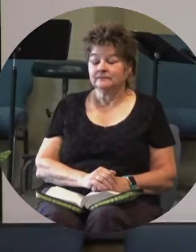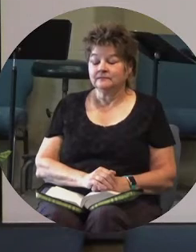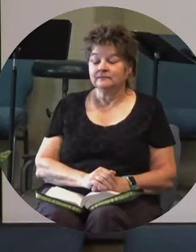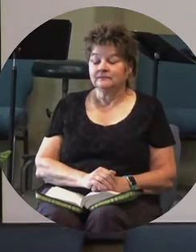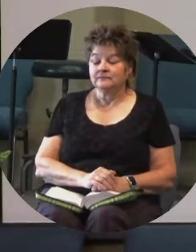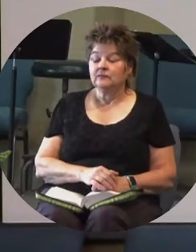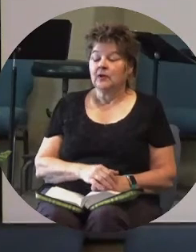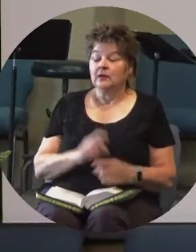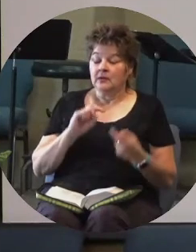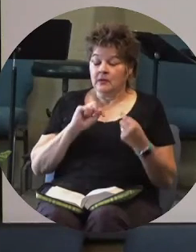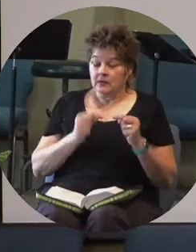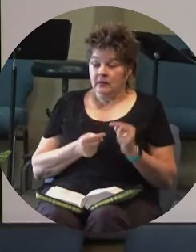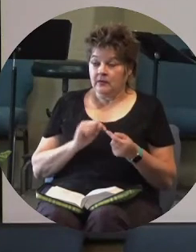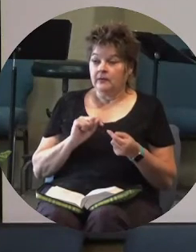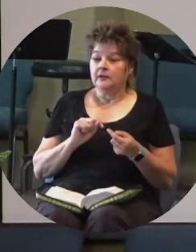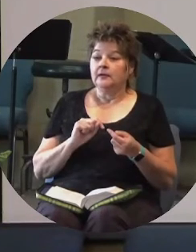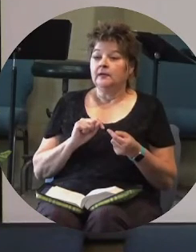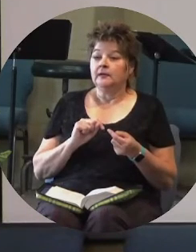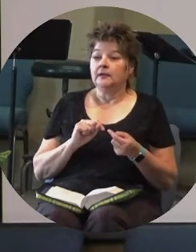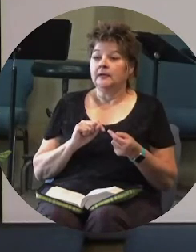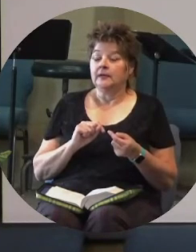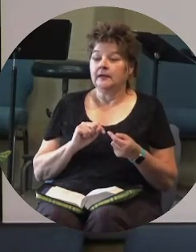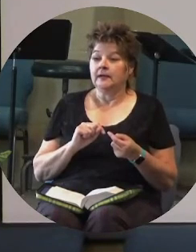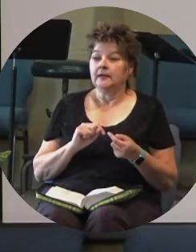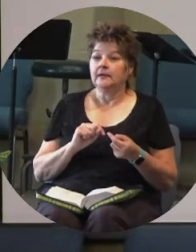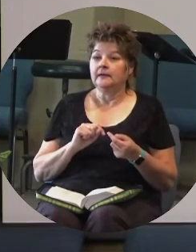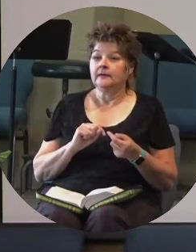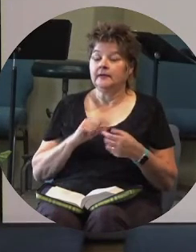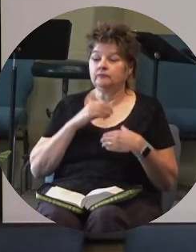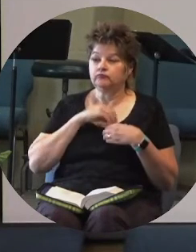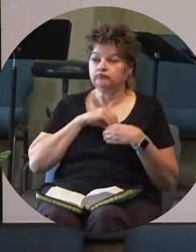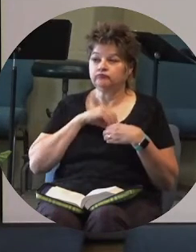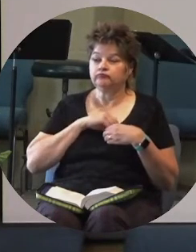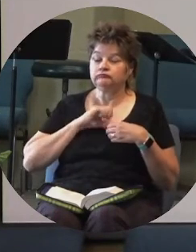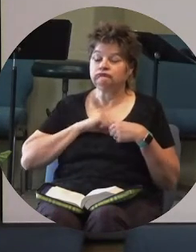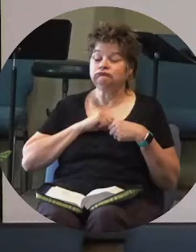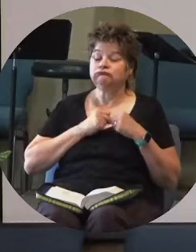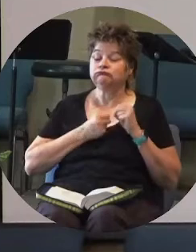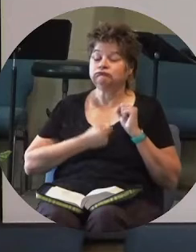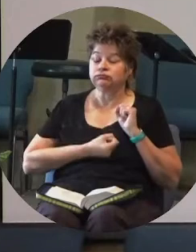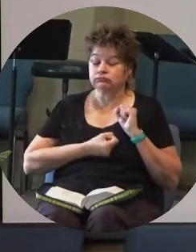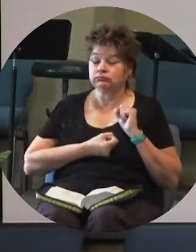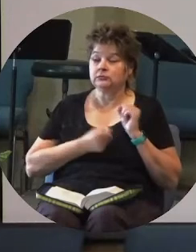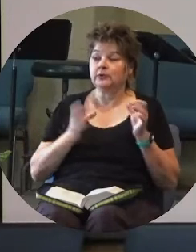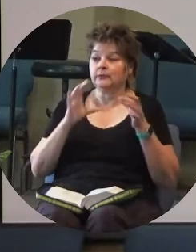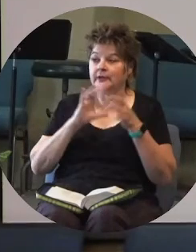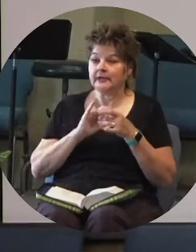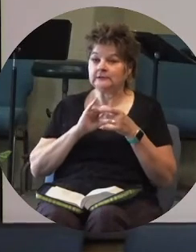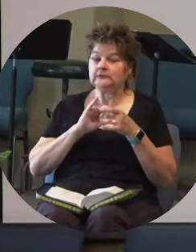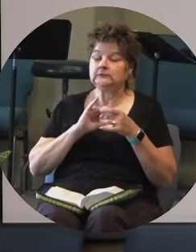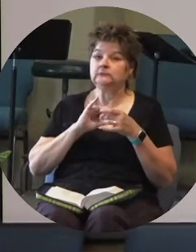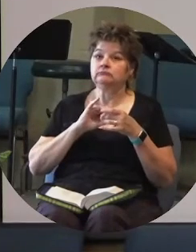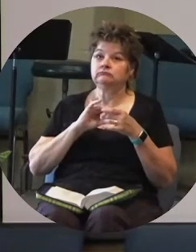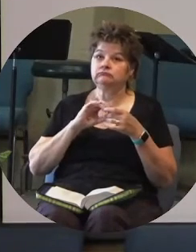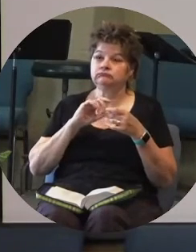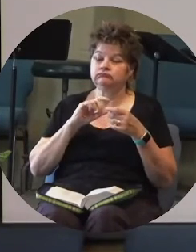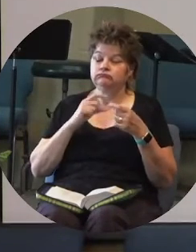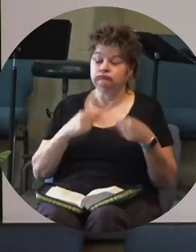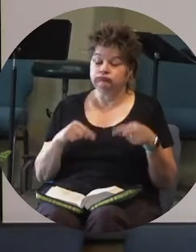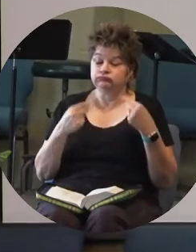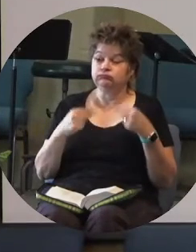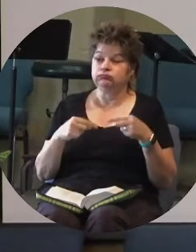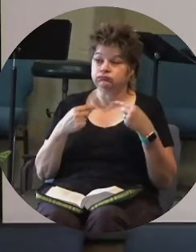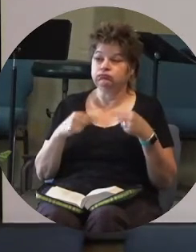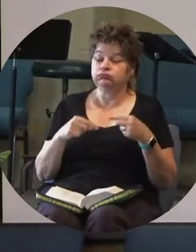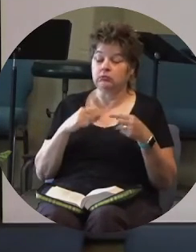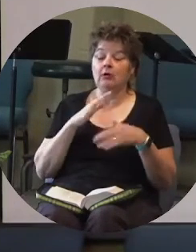That the pain, the inner turmoil, the relational turmoil, all of that can be a